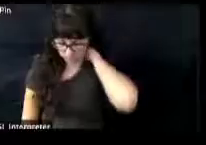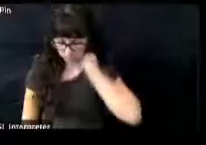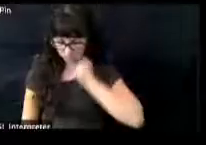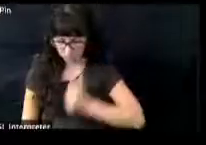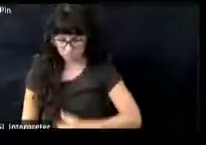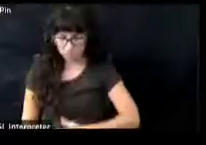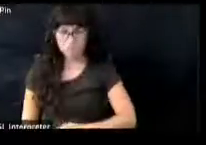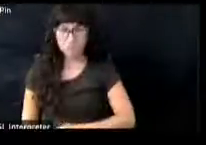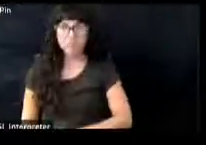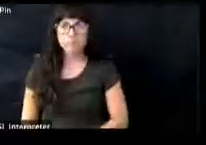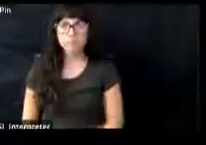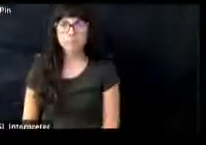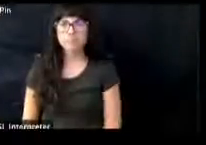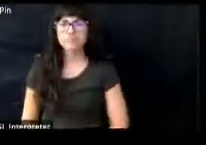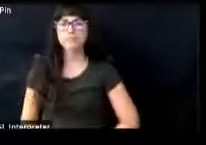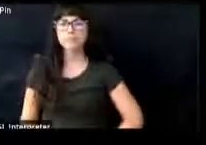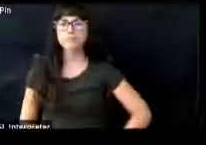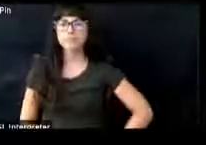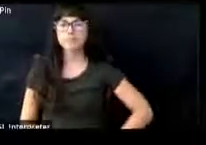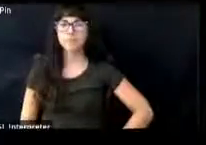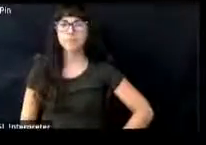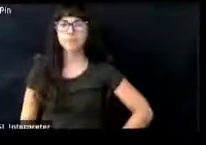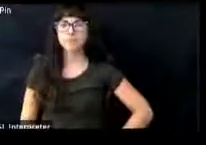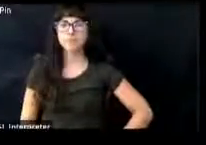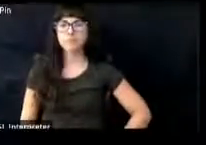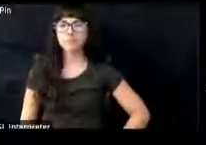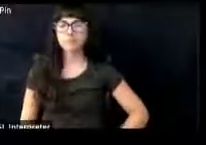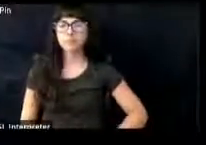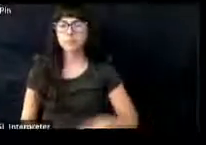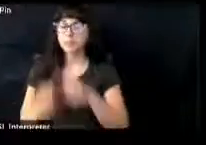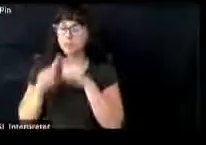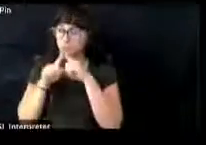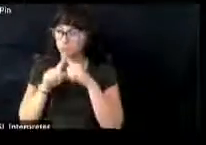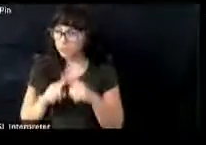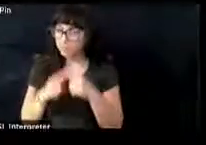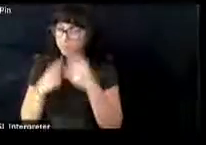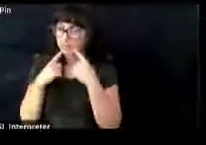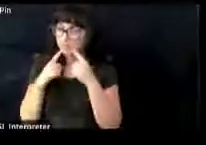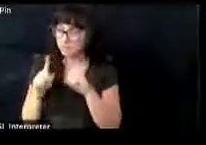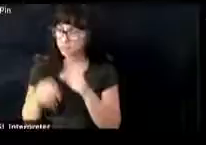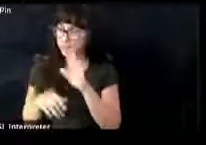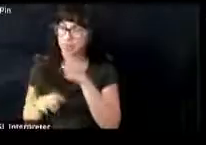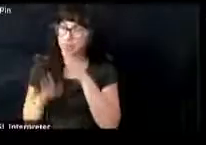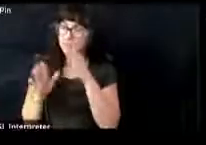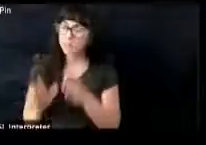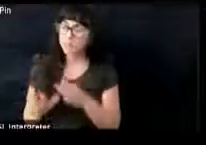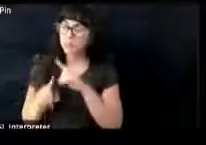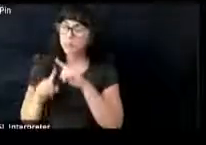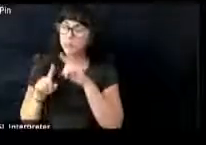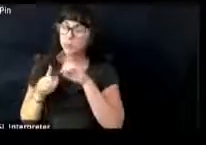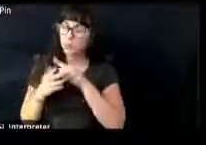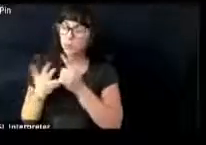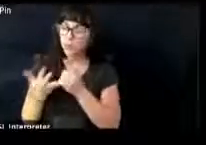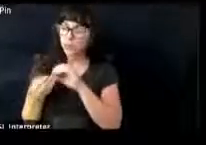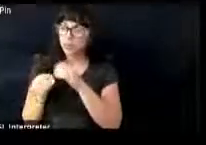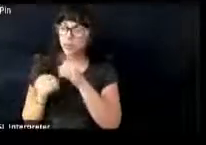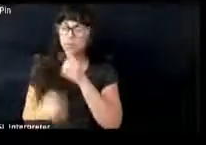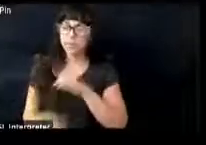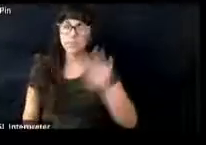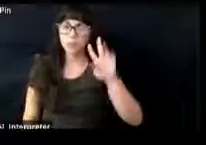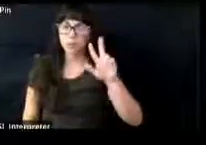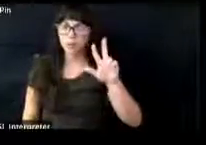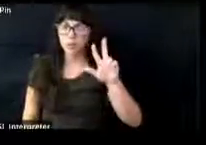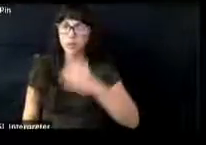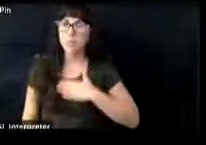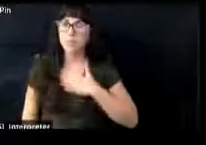Caller 7374, you are unmuted. Your speaker order number will be number 43. If you'll please make note of that for future reference.